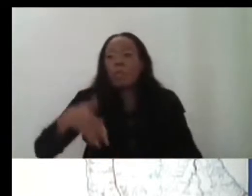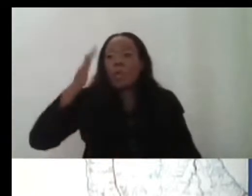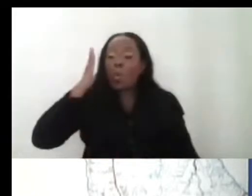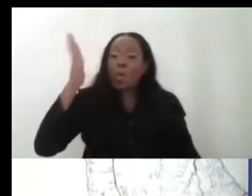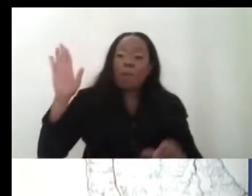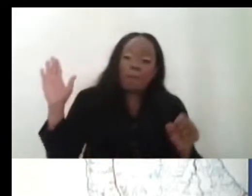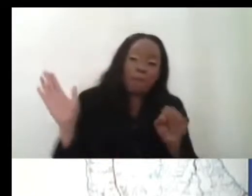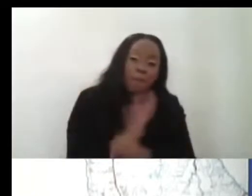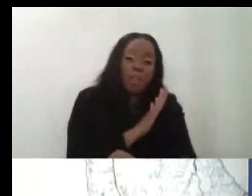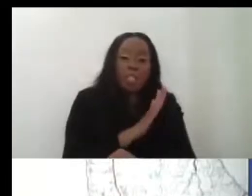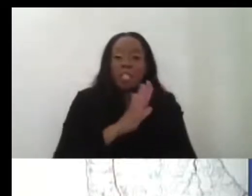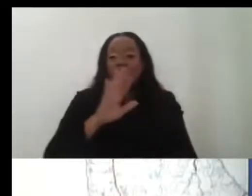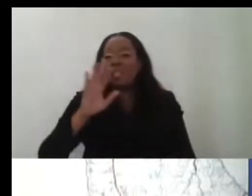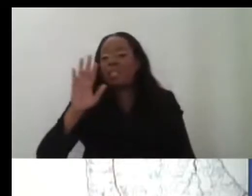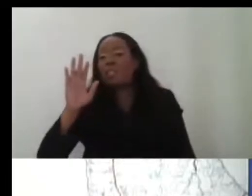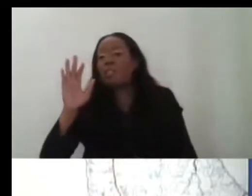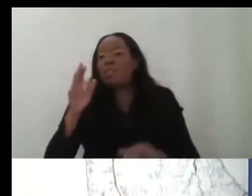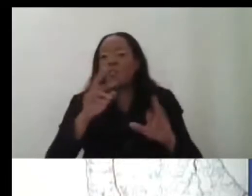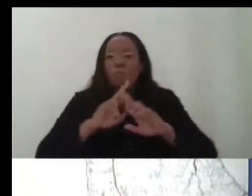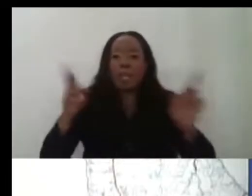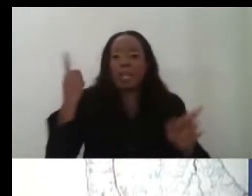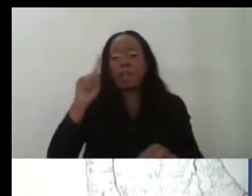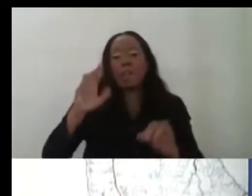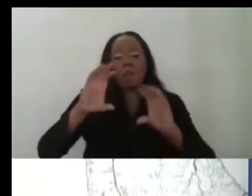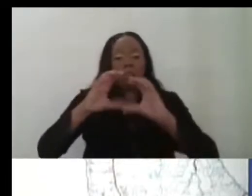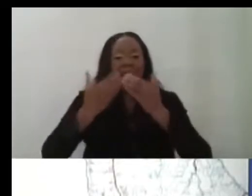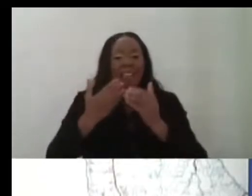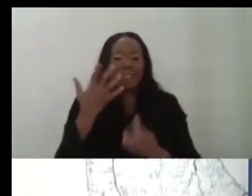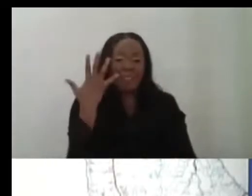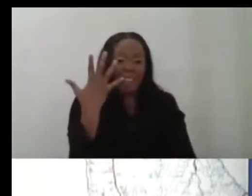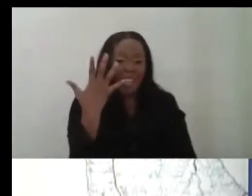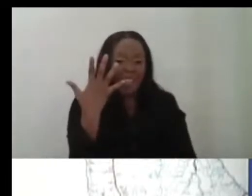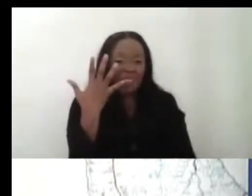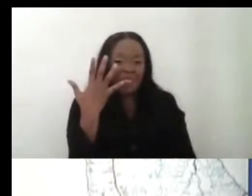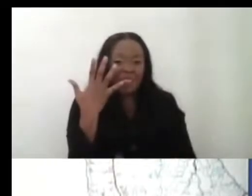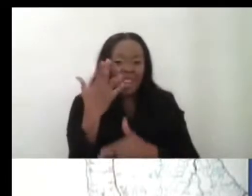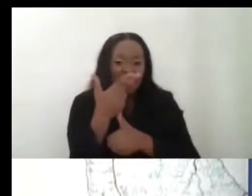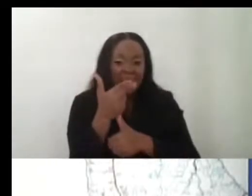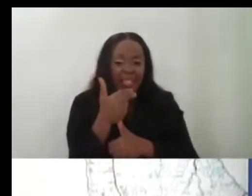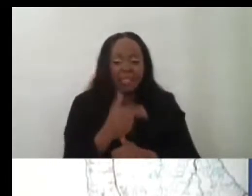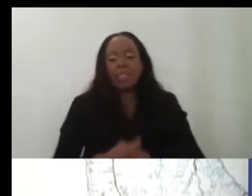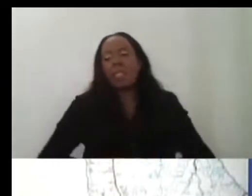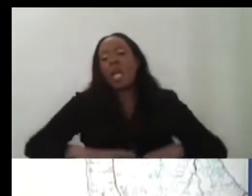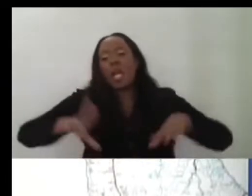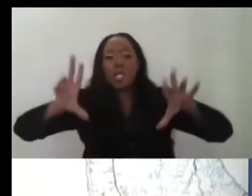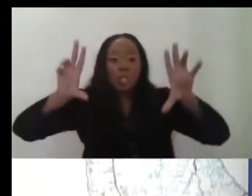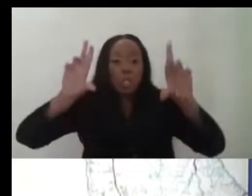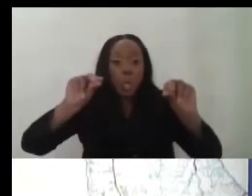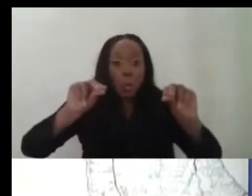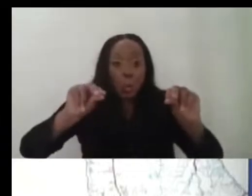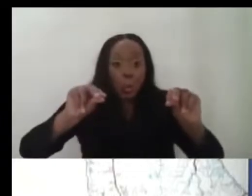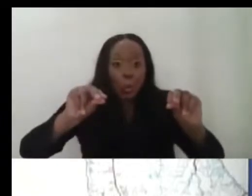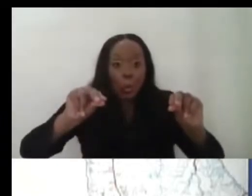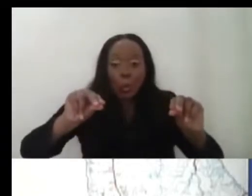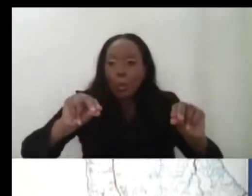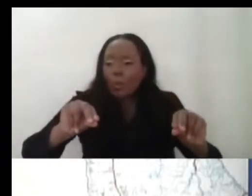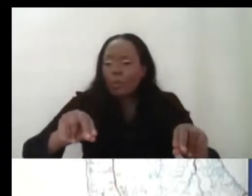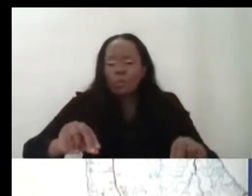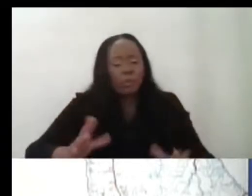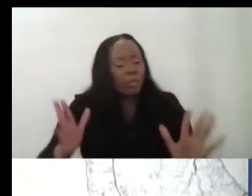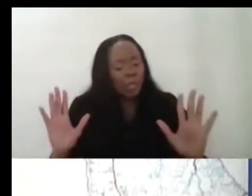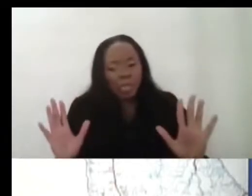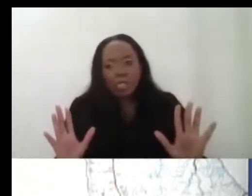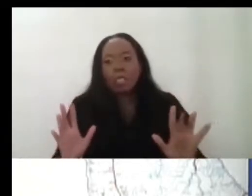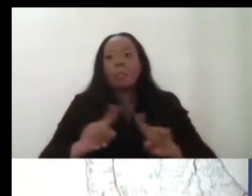5 hurricane? No. No. The scale of destruction is unimaginable. But for all of the things we can